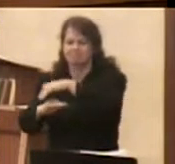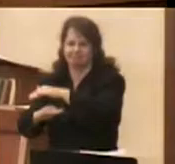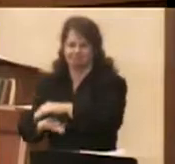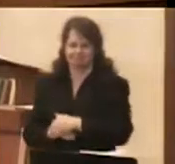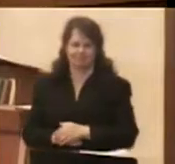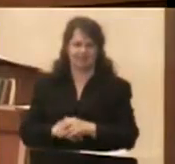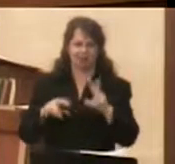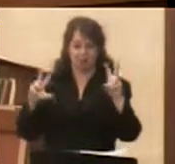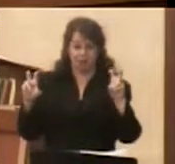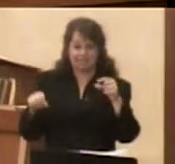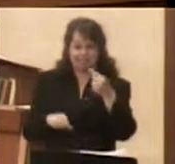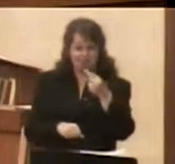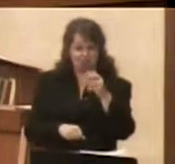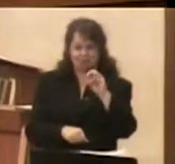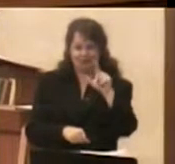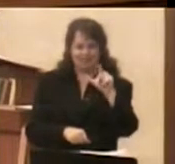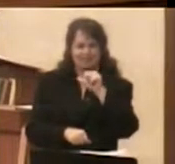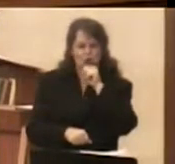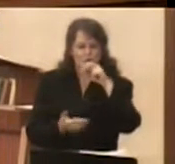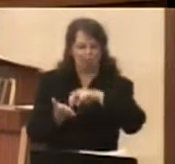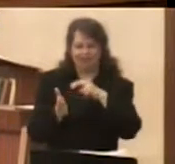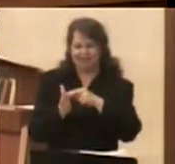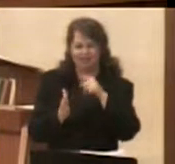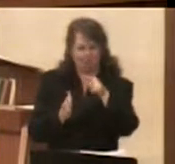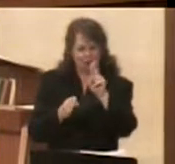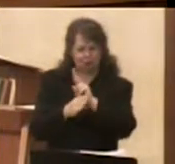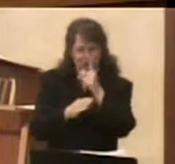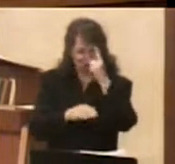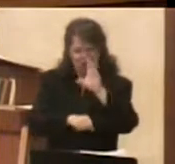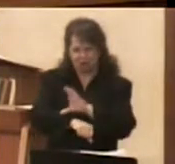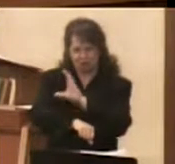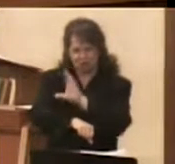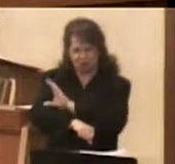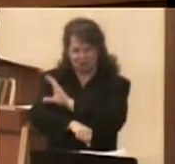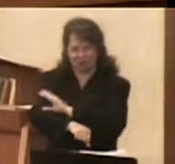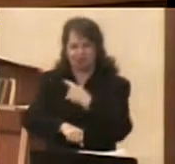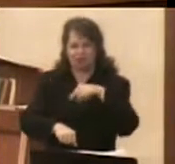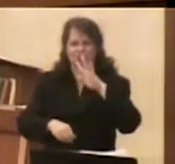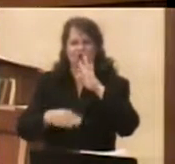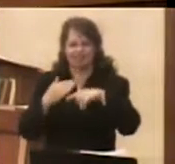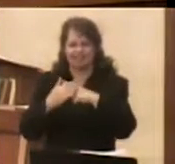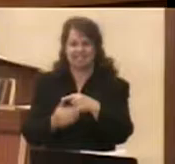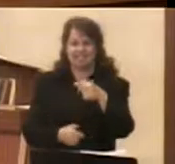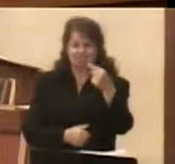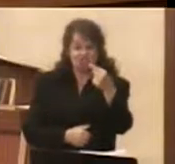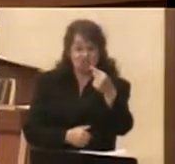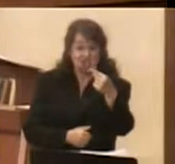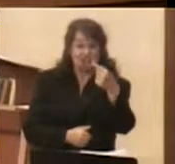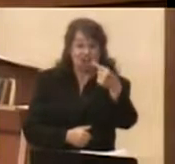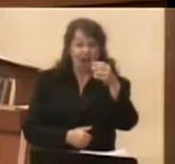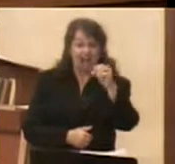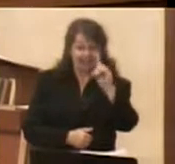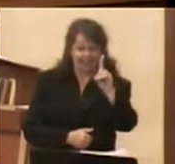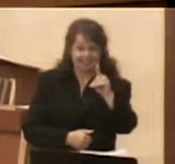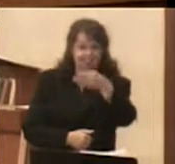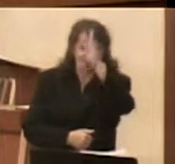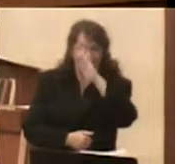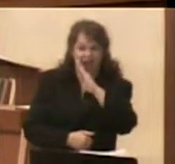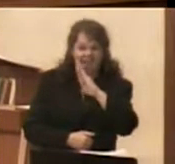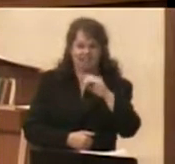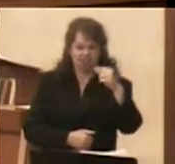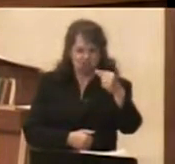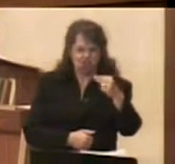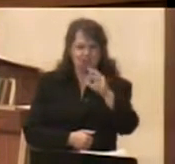I don't mean what we log into on our computer, but we're talking Gmail, folks, God mail. And today, we get